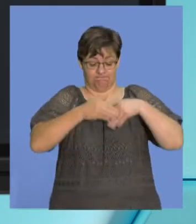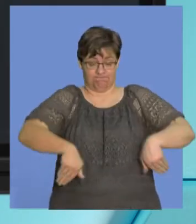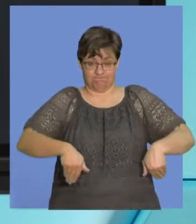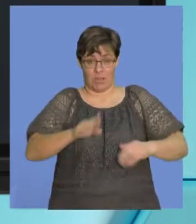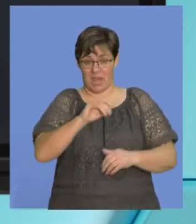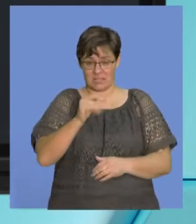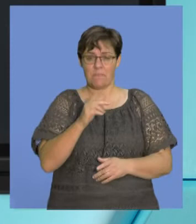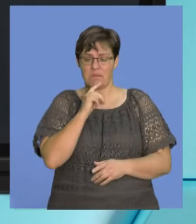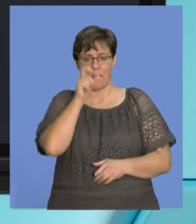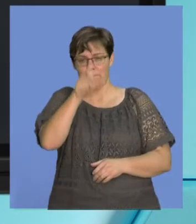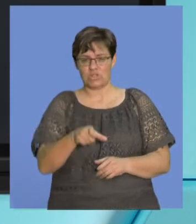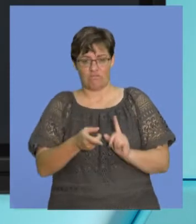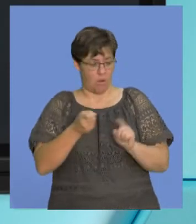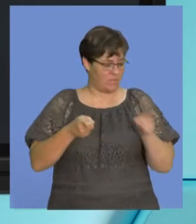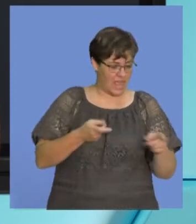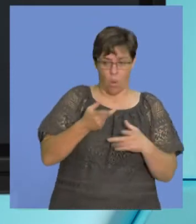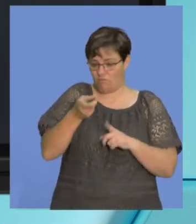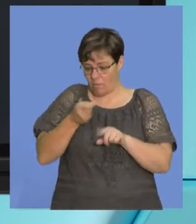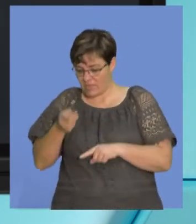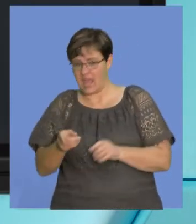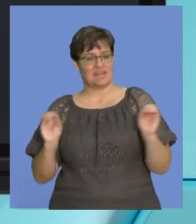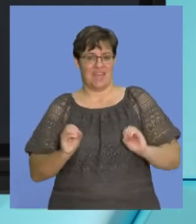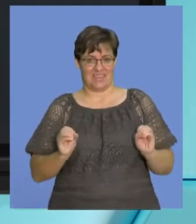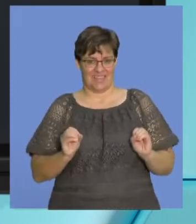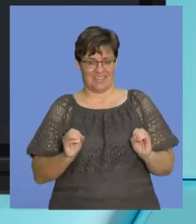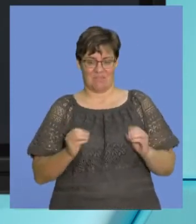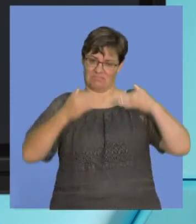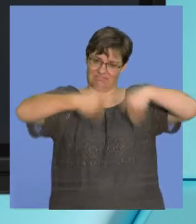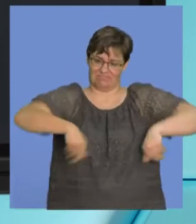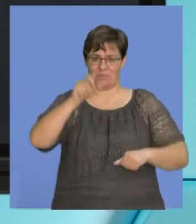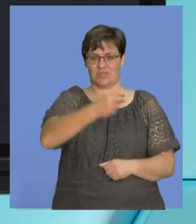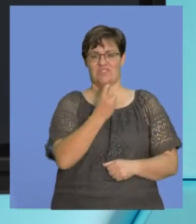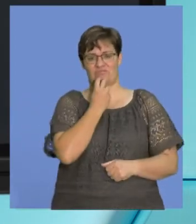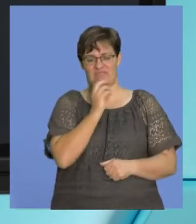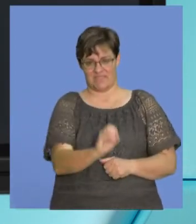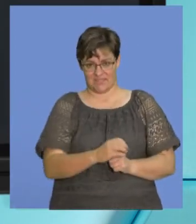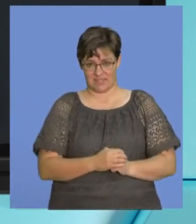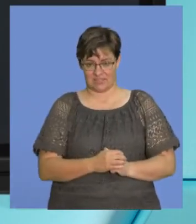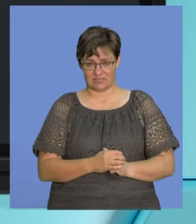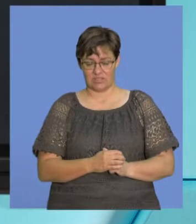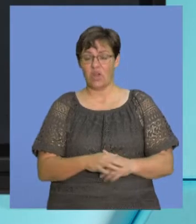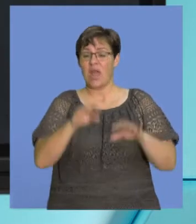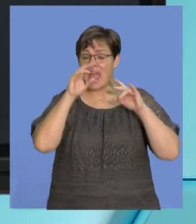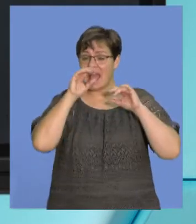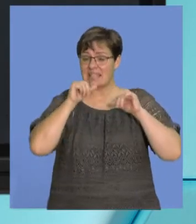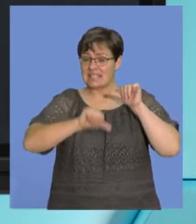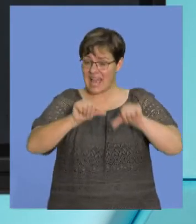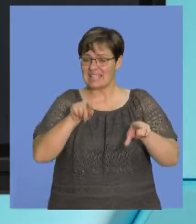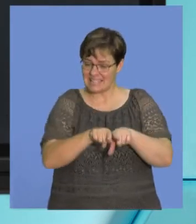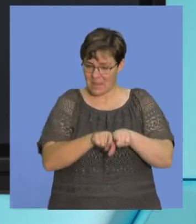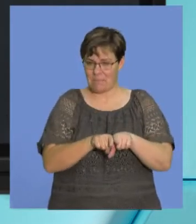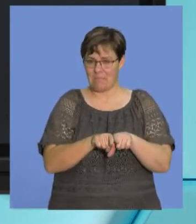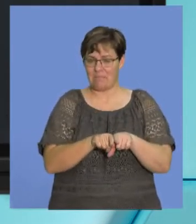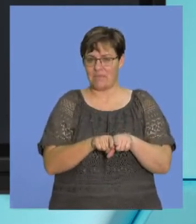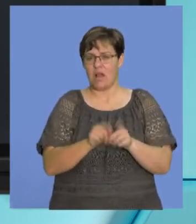that's unbiased is to have someone that is neutral that referees that game. So often in science, we need to look at information